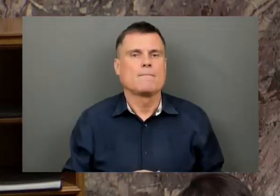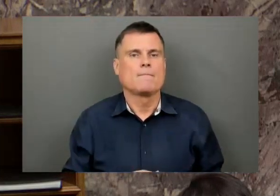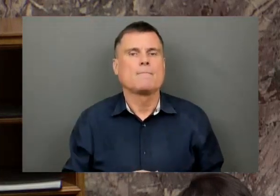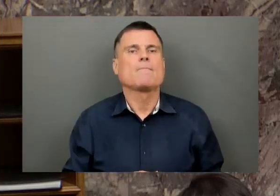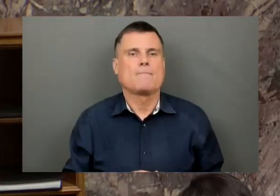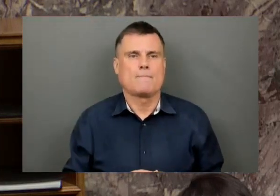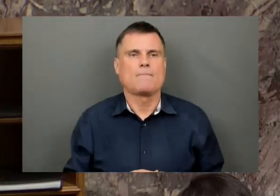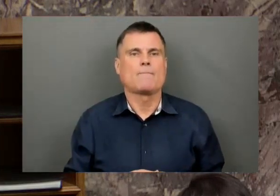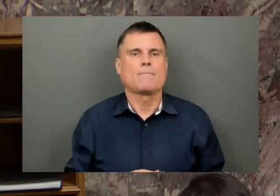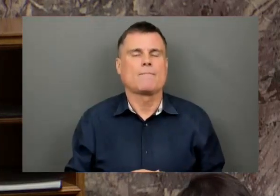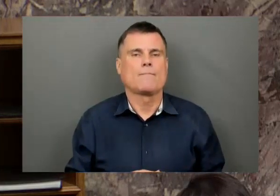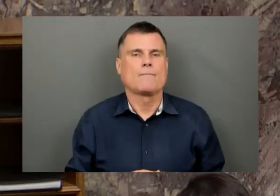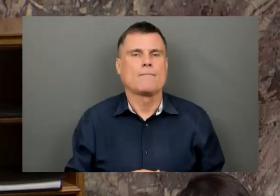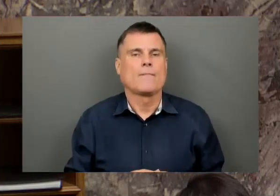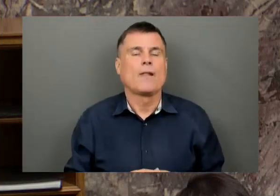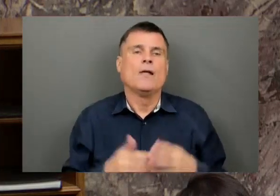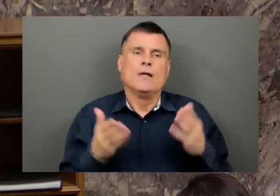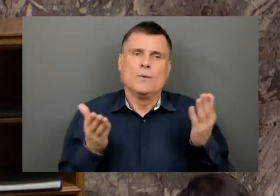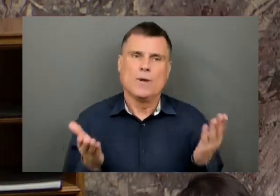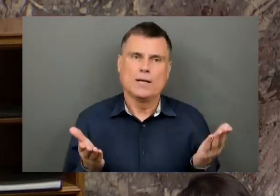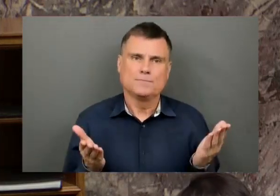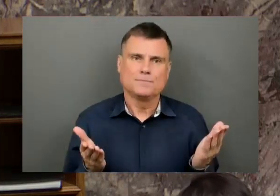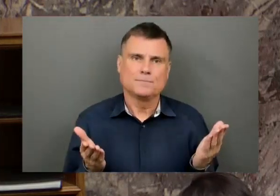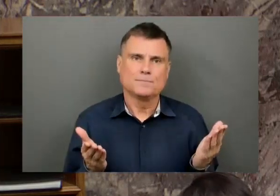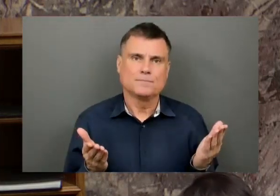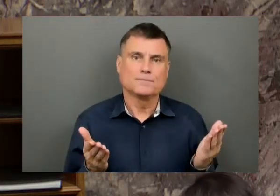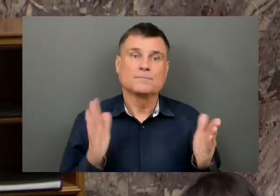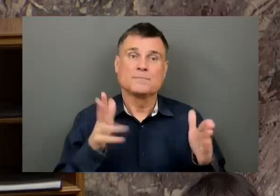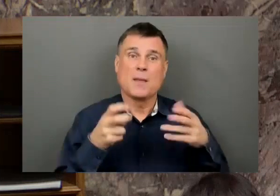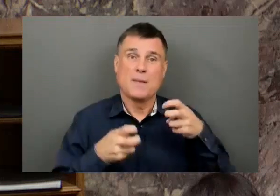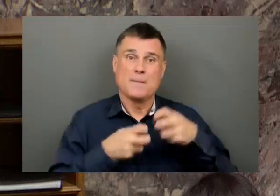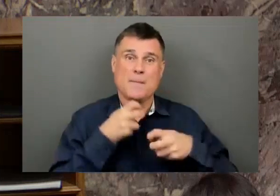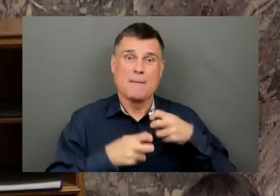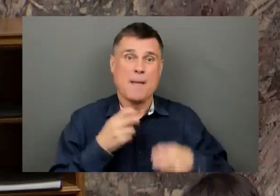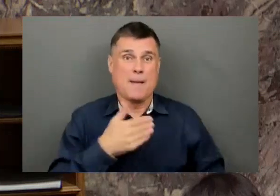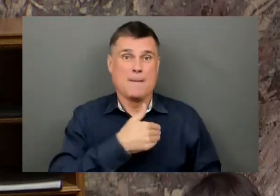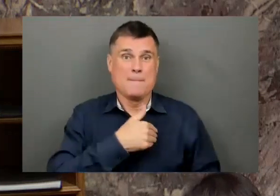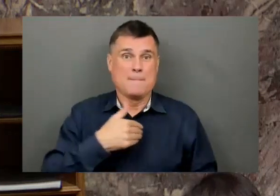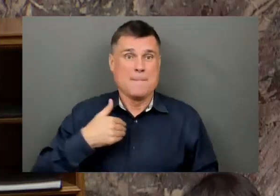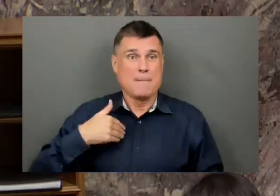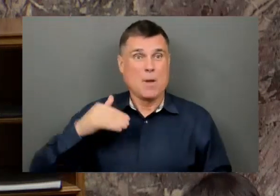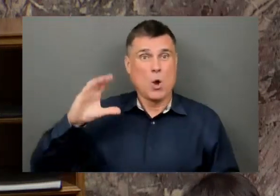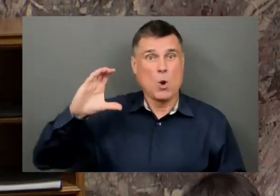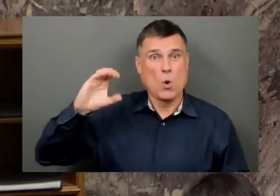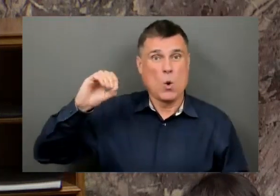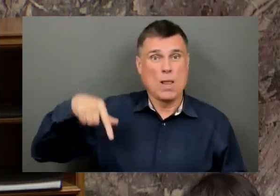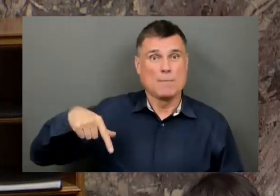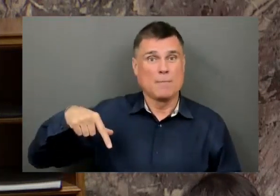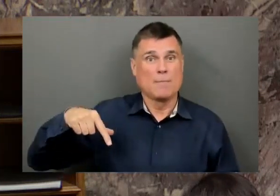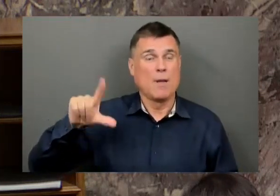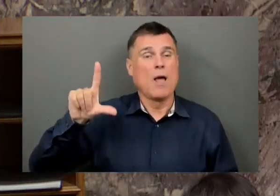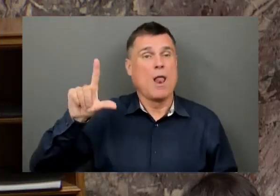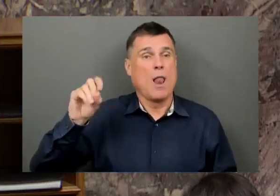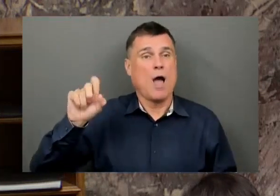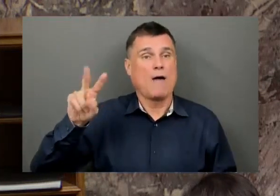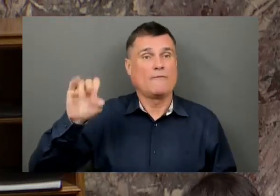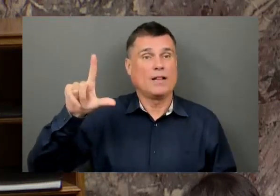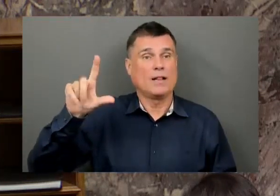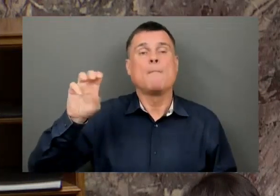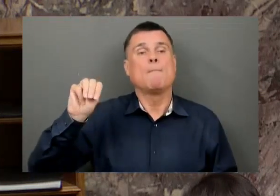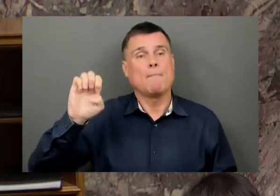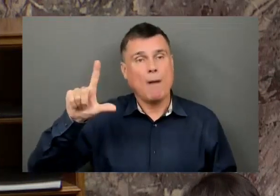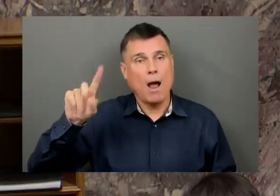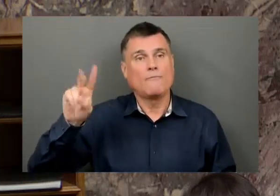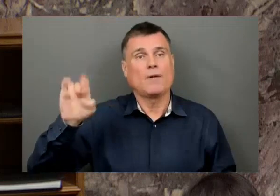from Coquitlam-Millardville made it very clear that the ongoing empty words are never enough. It actually requires